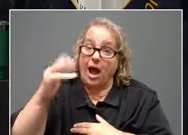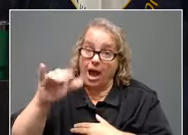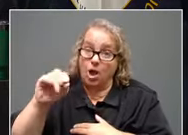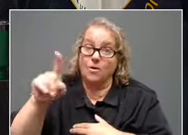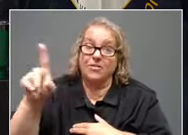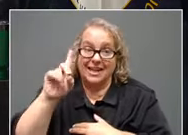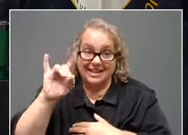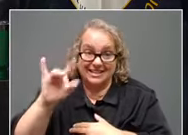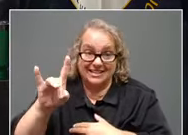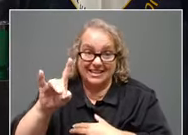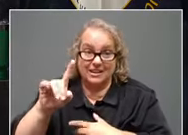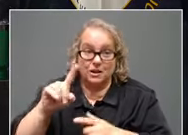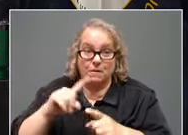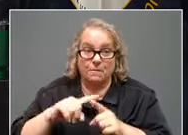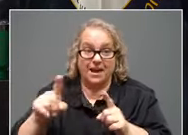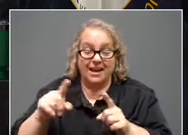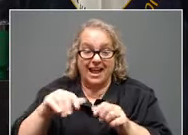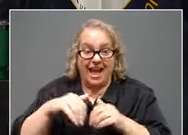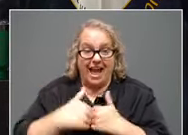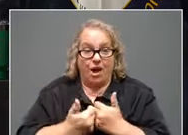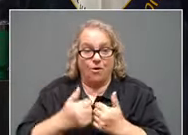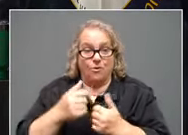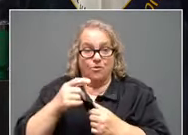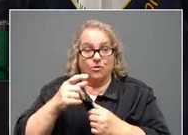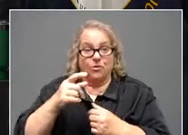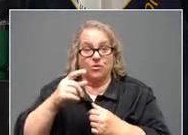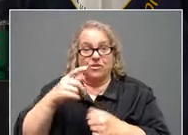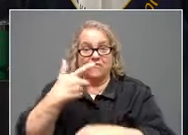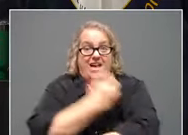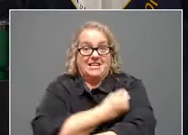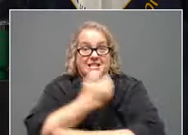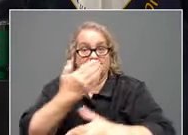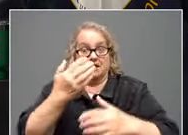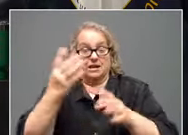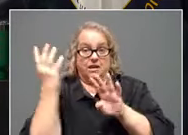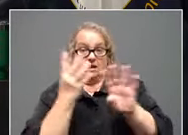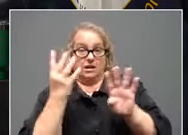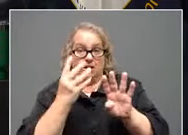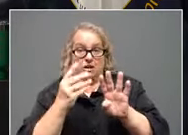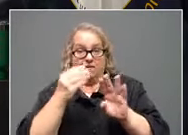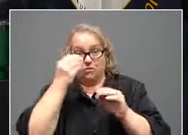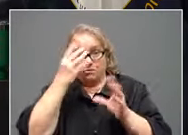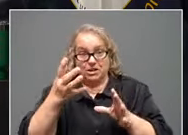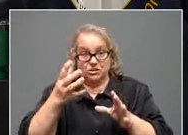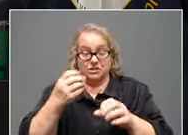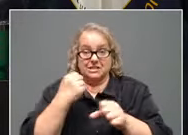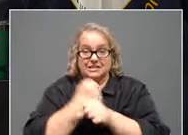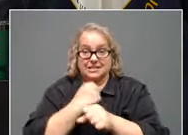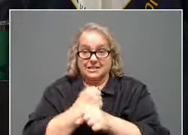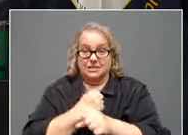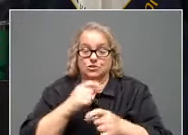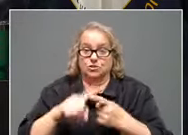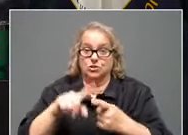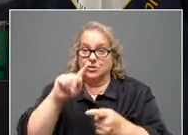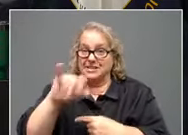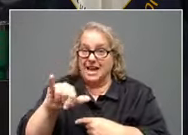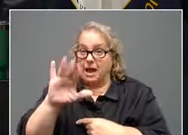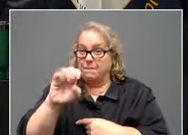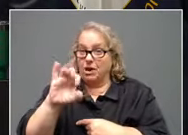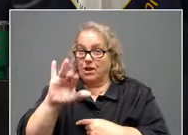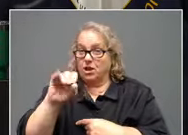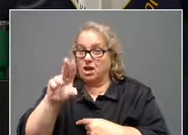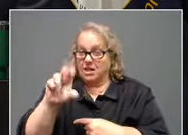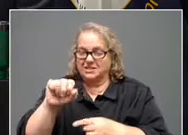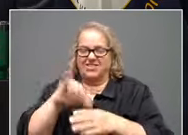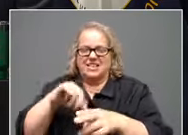through Tiberias, that's the federal system, has changed too, and that's because their people are taking off on the weekends now too. So if you've noticed, if you look at them